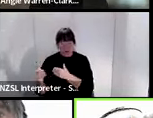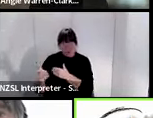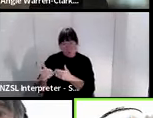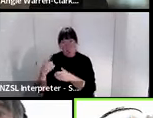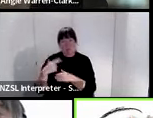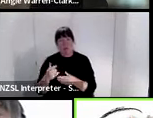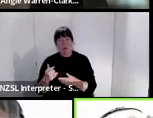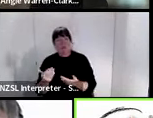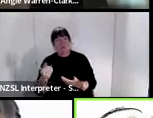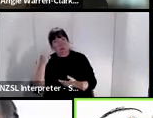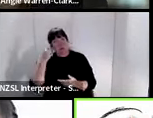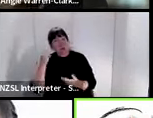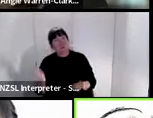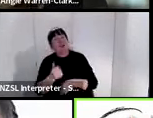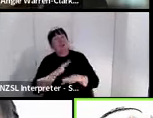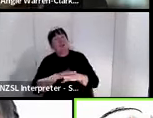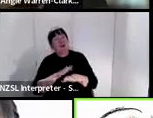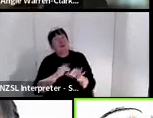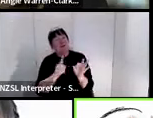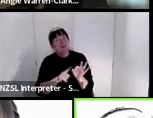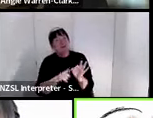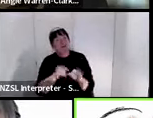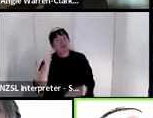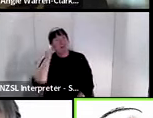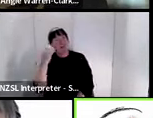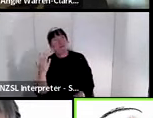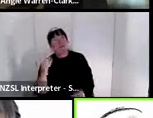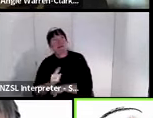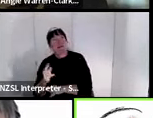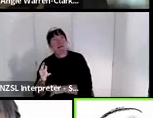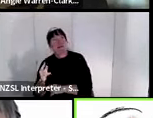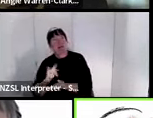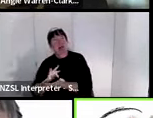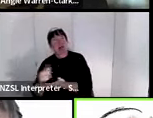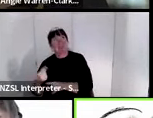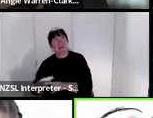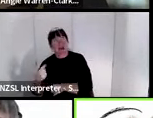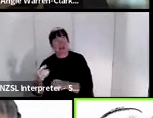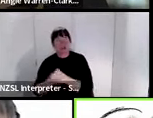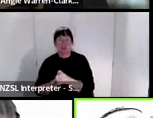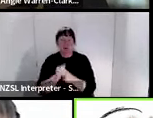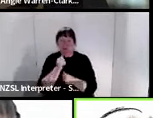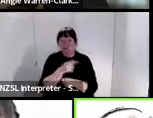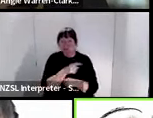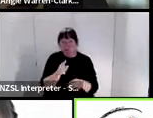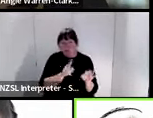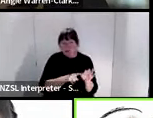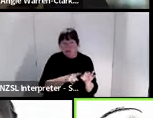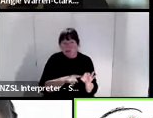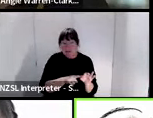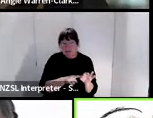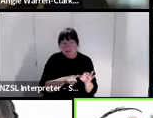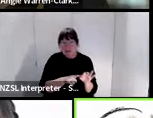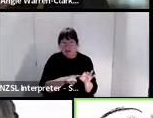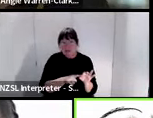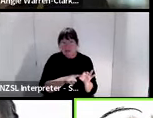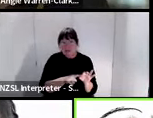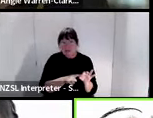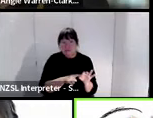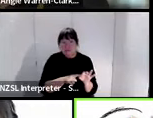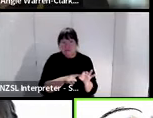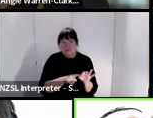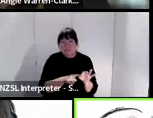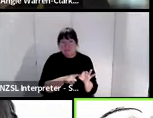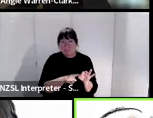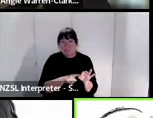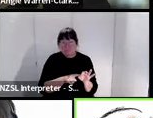questions and 15 minutes isn't very long. So if you have questions, you guys have got